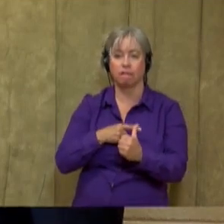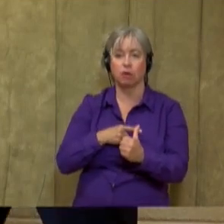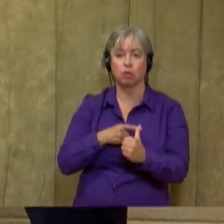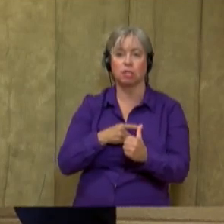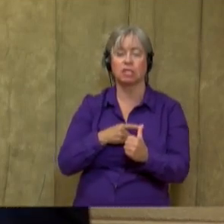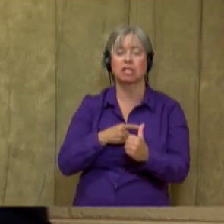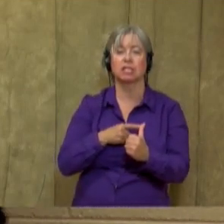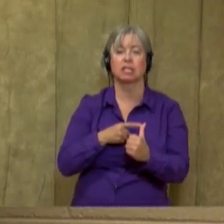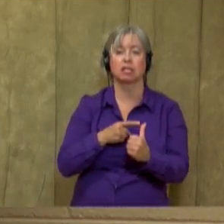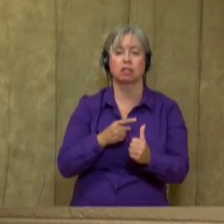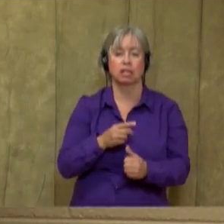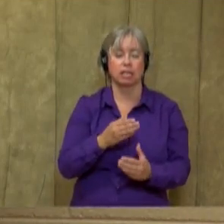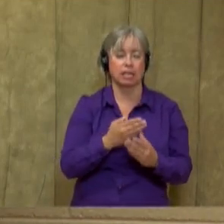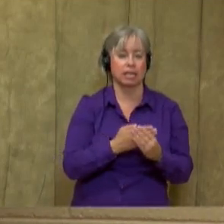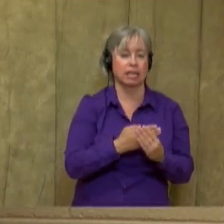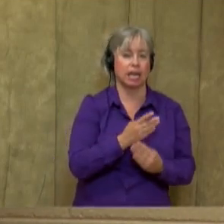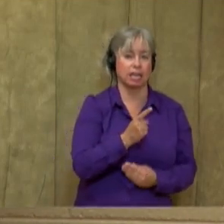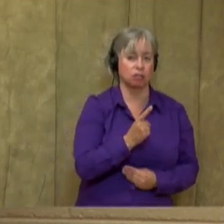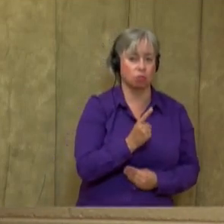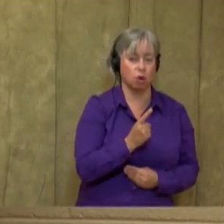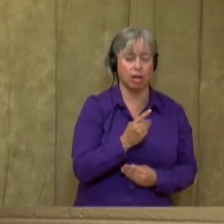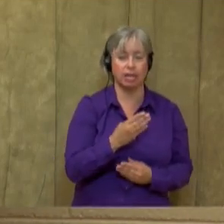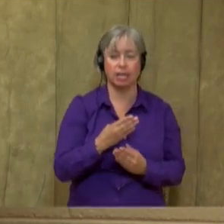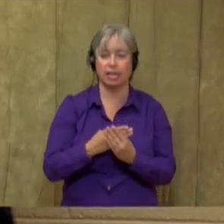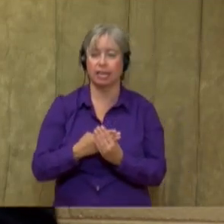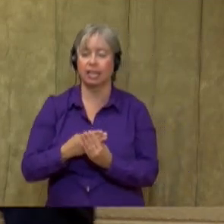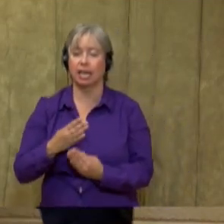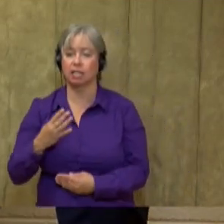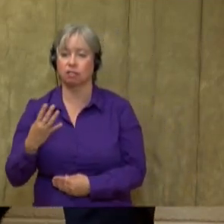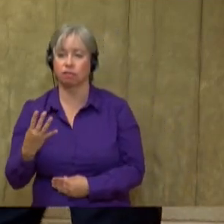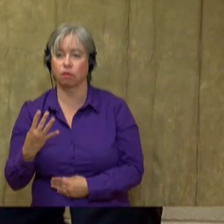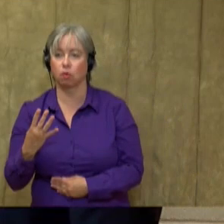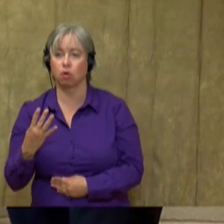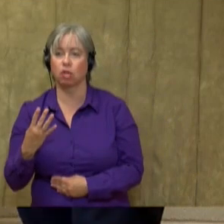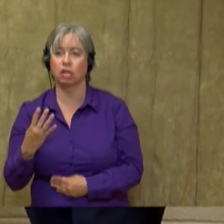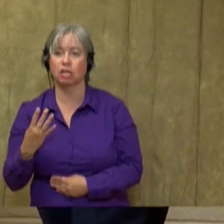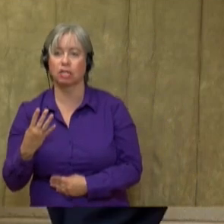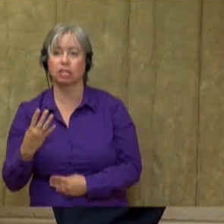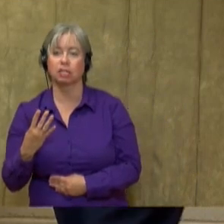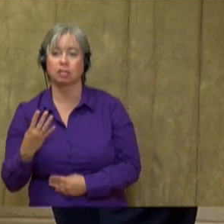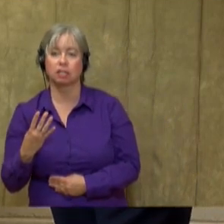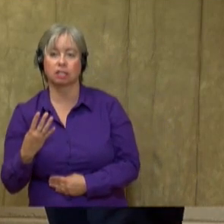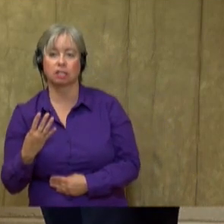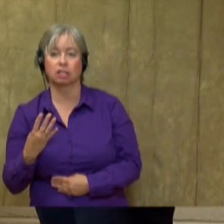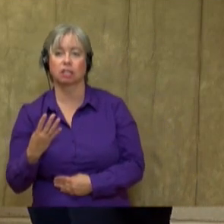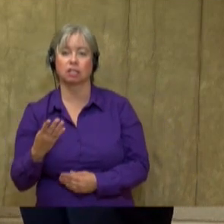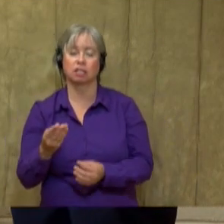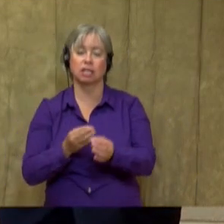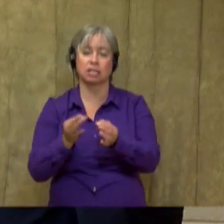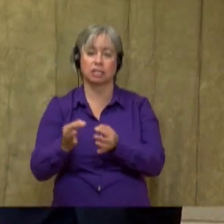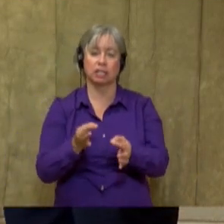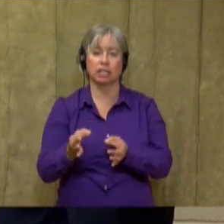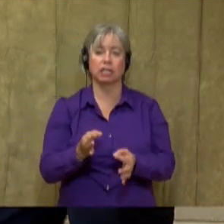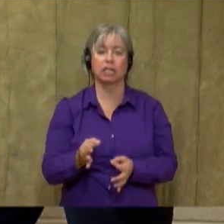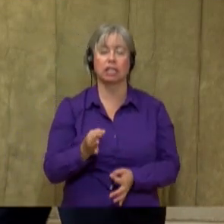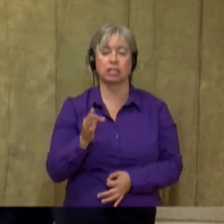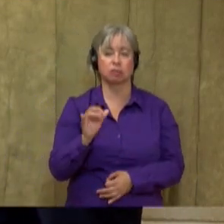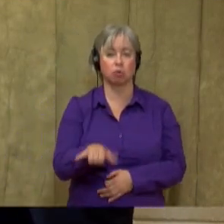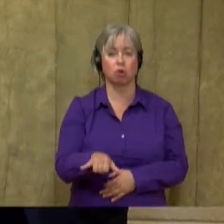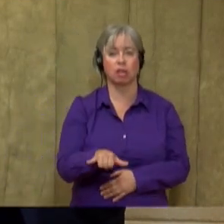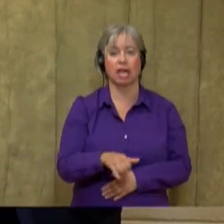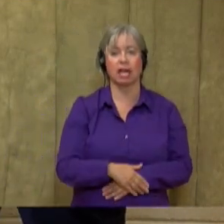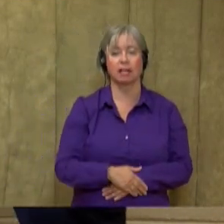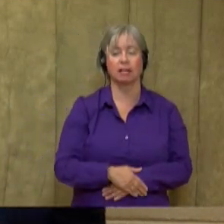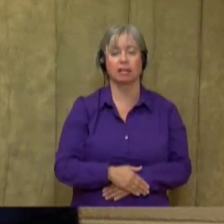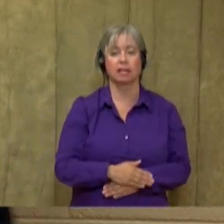painted cube, we had case 1 and case 4 shown, with case 2 and case 3 as question marks. Let's explore those real quick. So